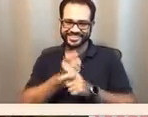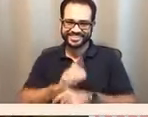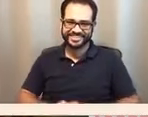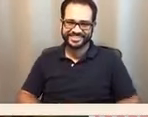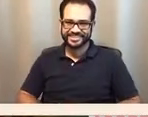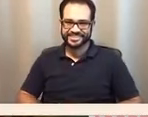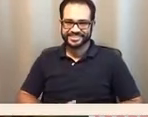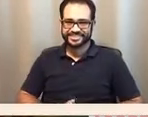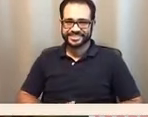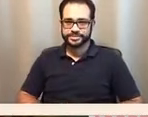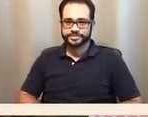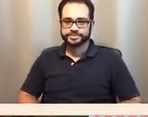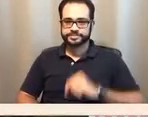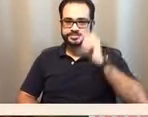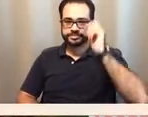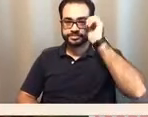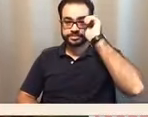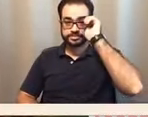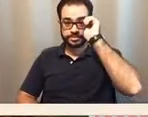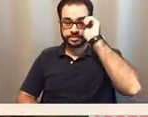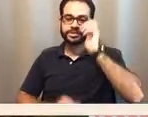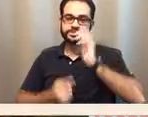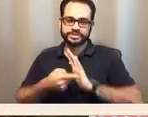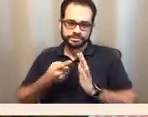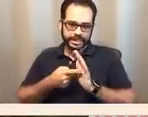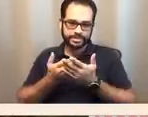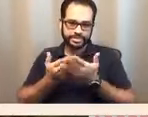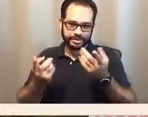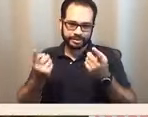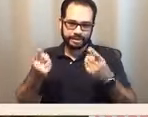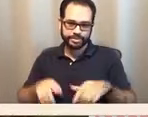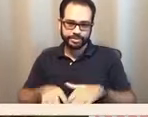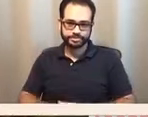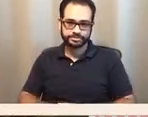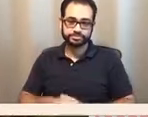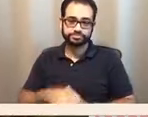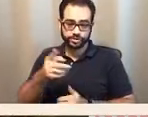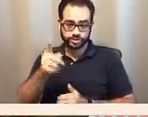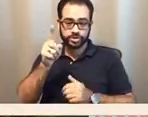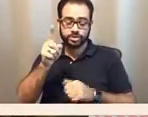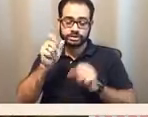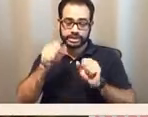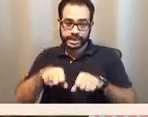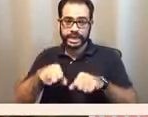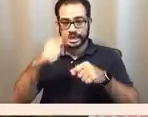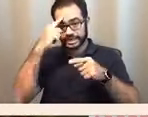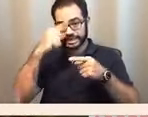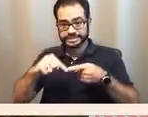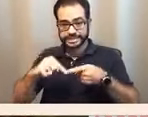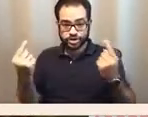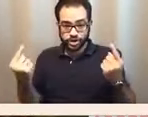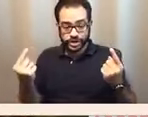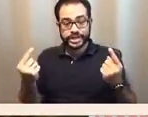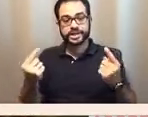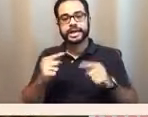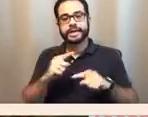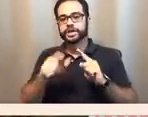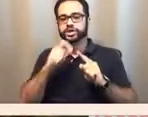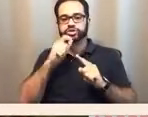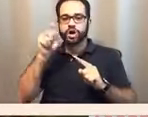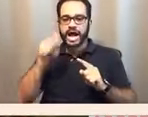So, those things can happen. You can disagree, but you don't have to be